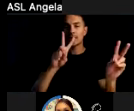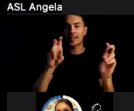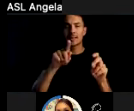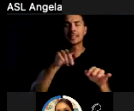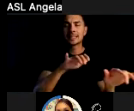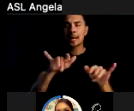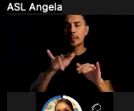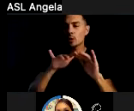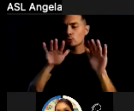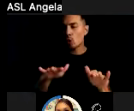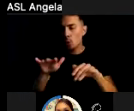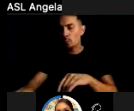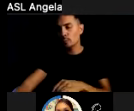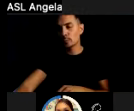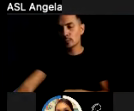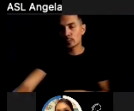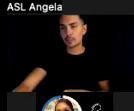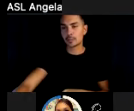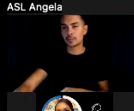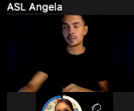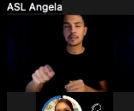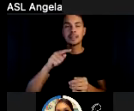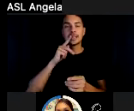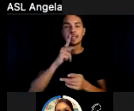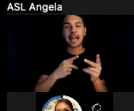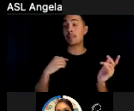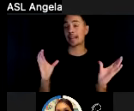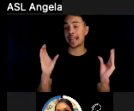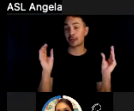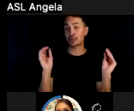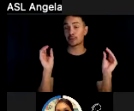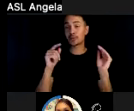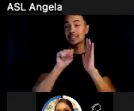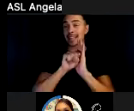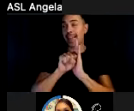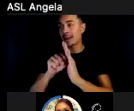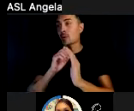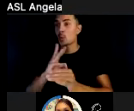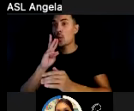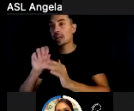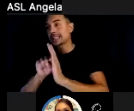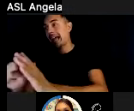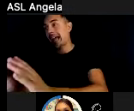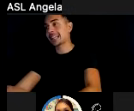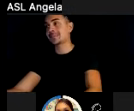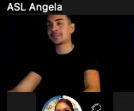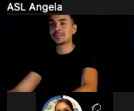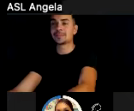is great. I'm a Cancer, so as a water sign, I very much resonate with that.